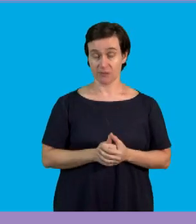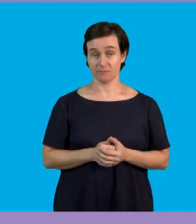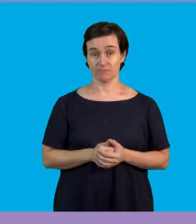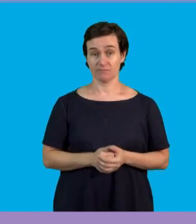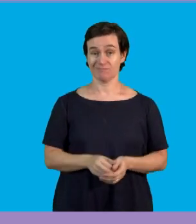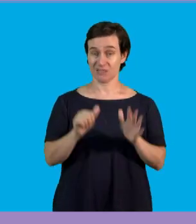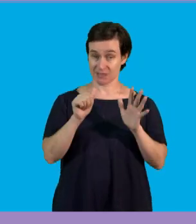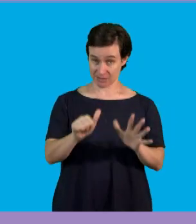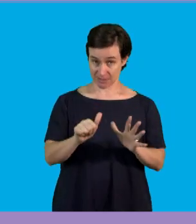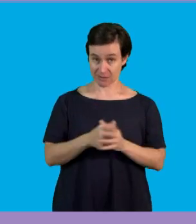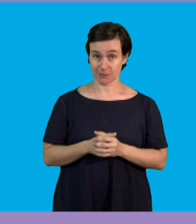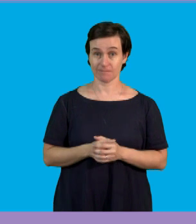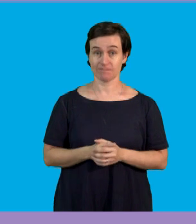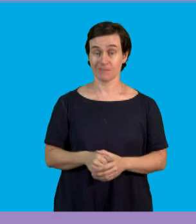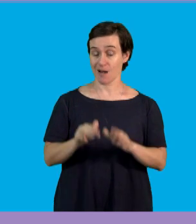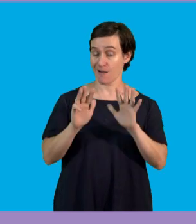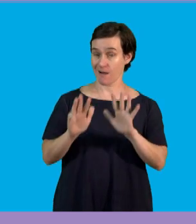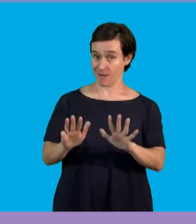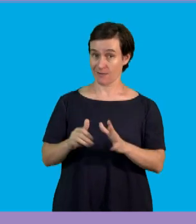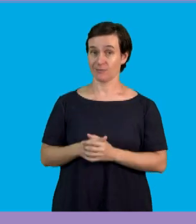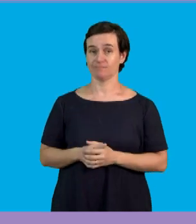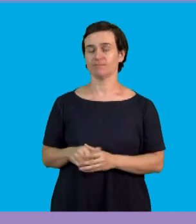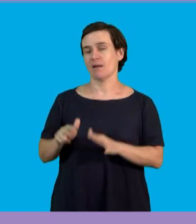3, 6,